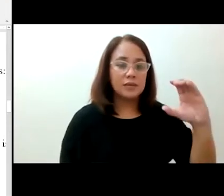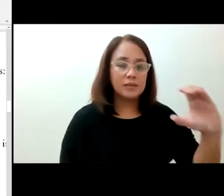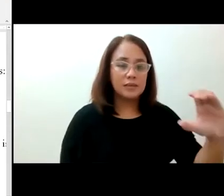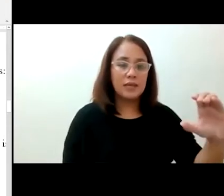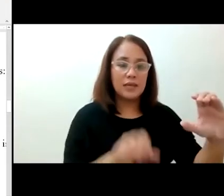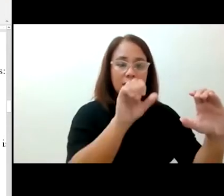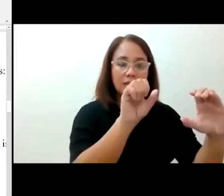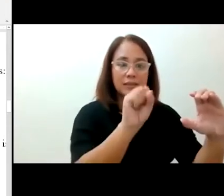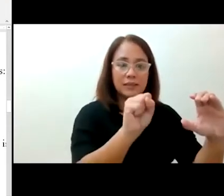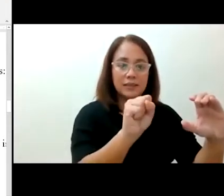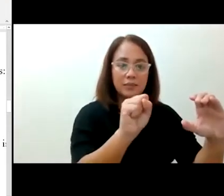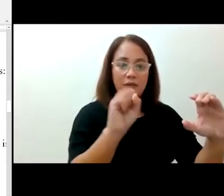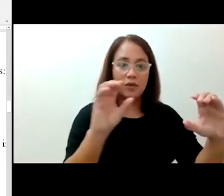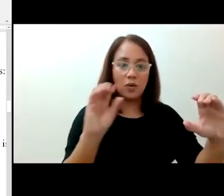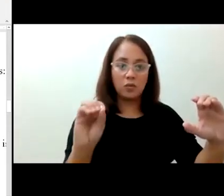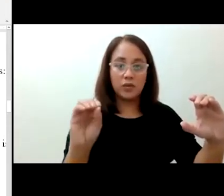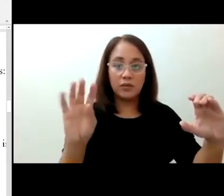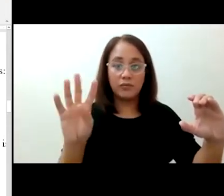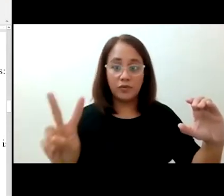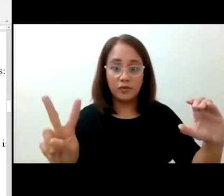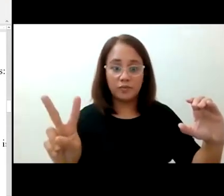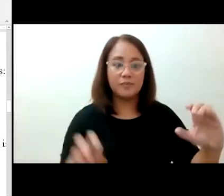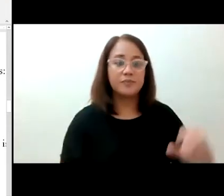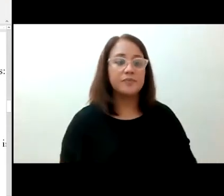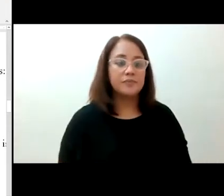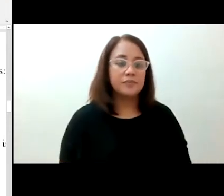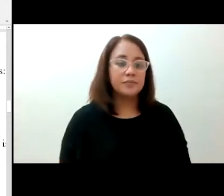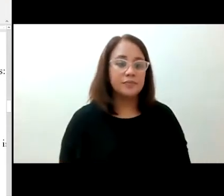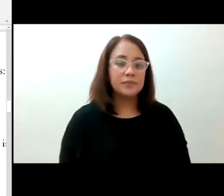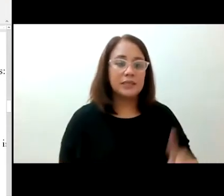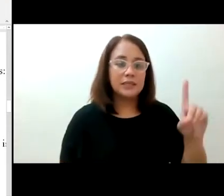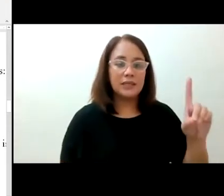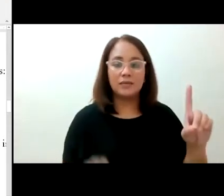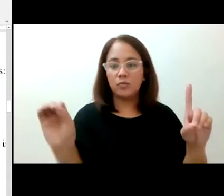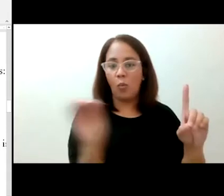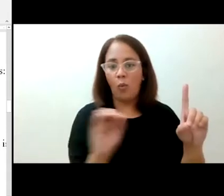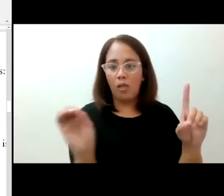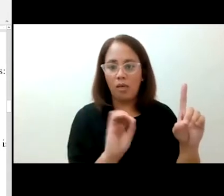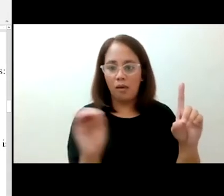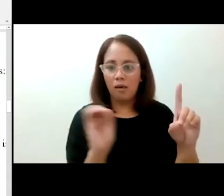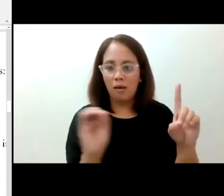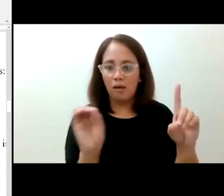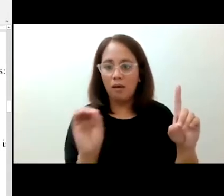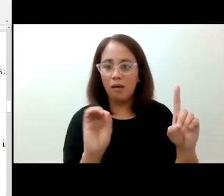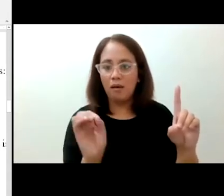C, subject, object, verb. D, none of the above.